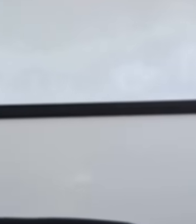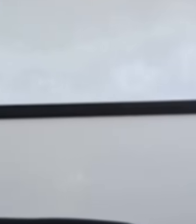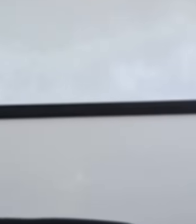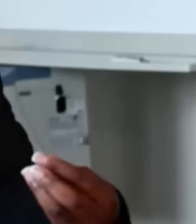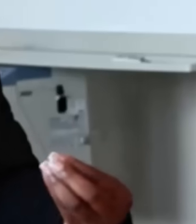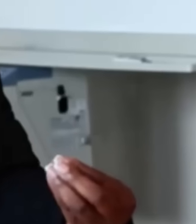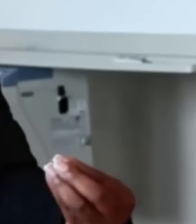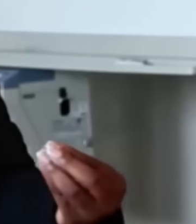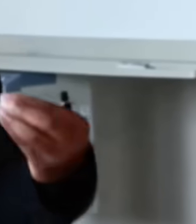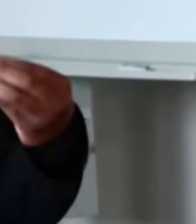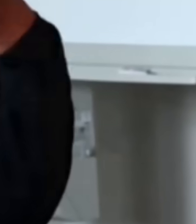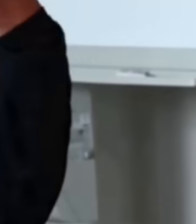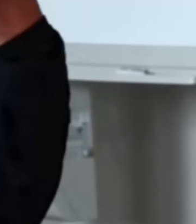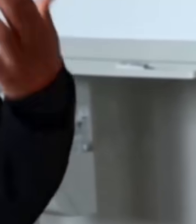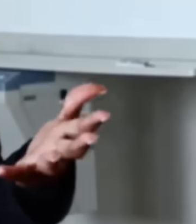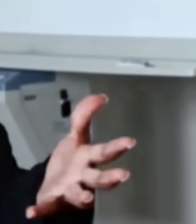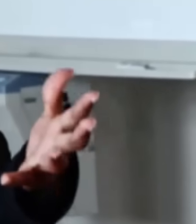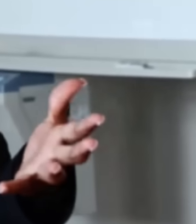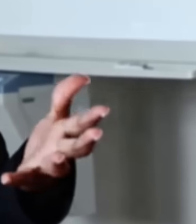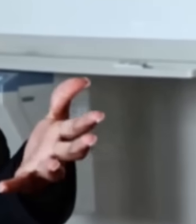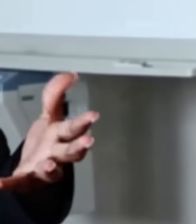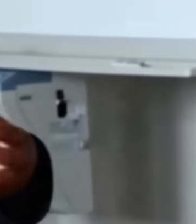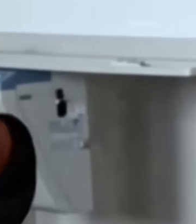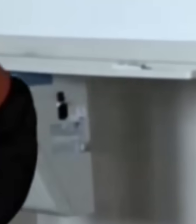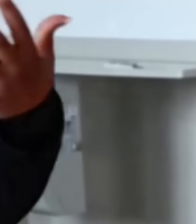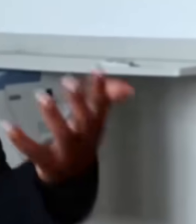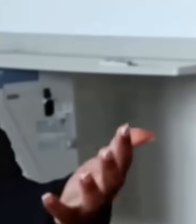conversations, and giving voice to truth.